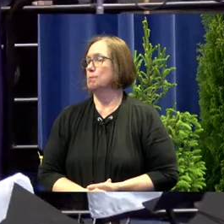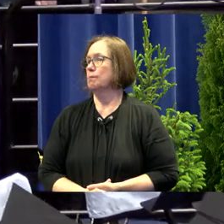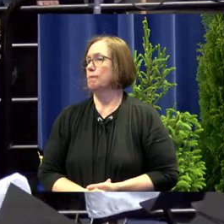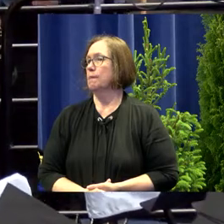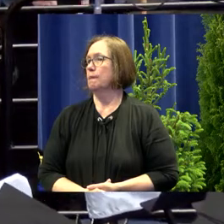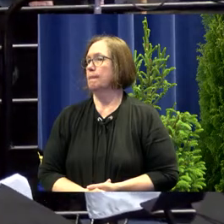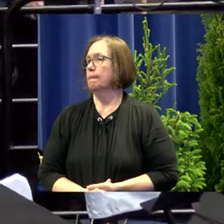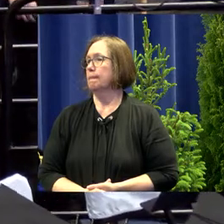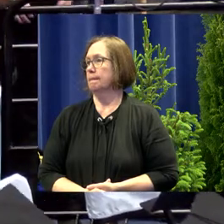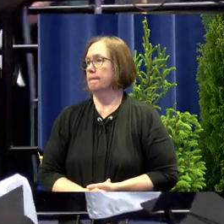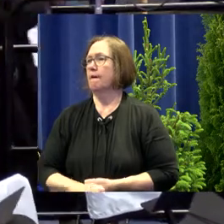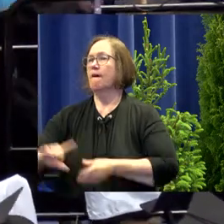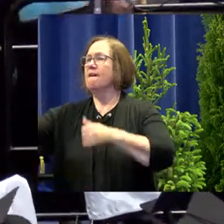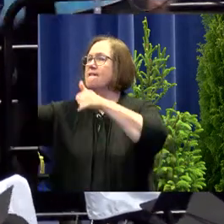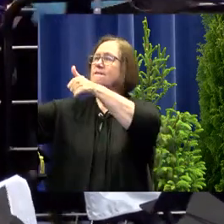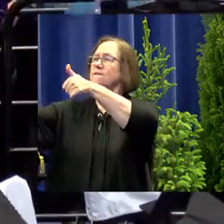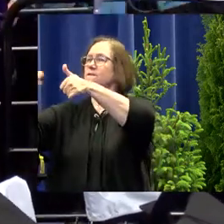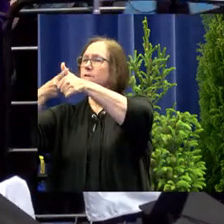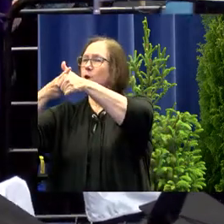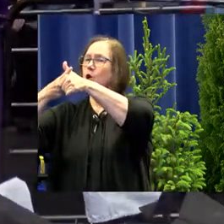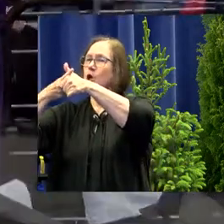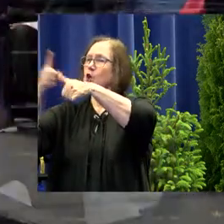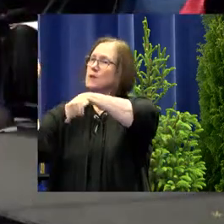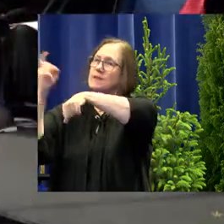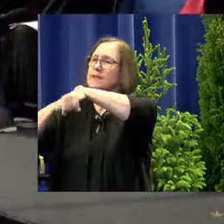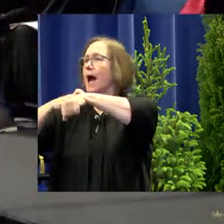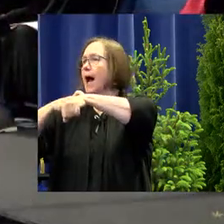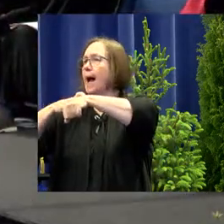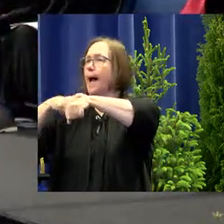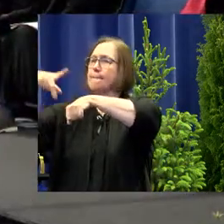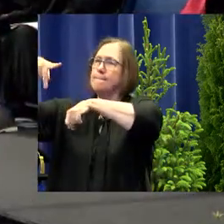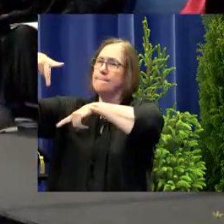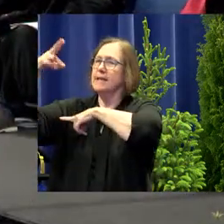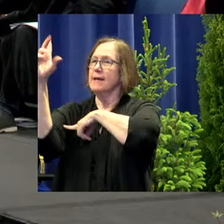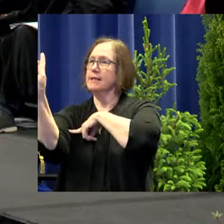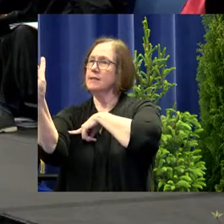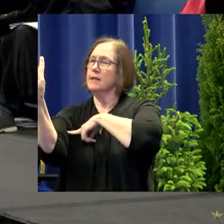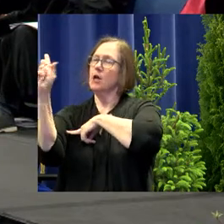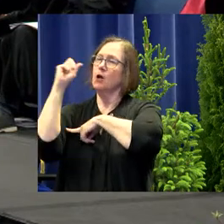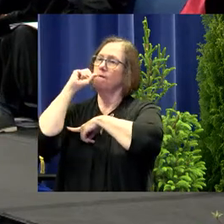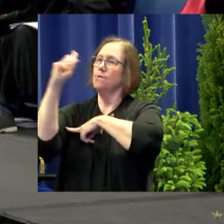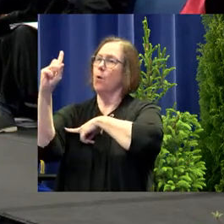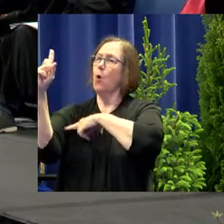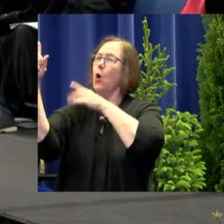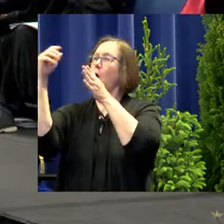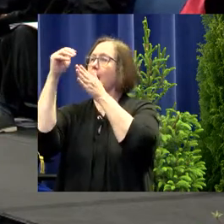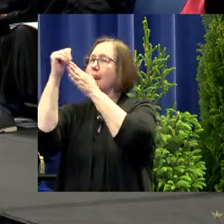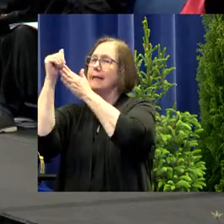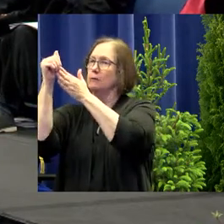Presenting the inaugural recipients of the Doctor of Education in Education Leadership.